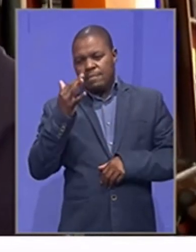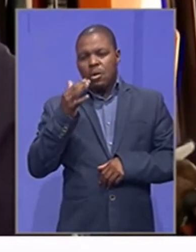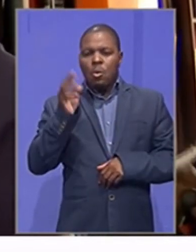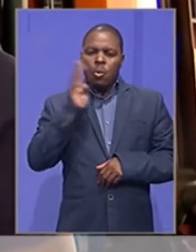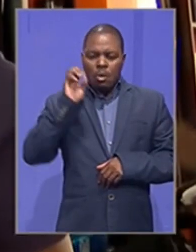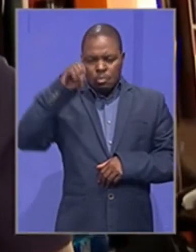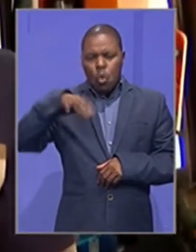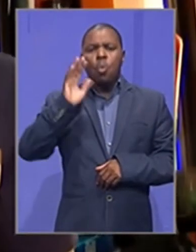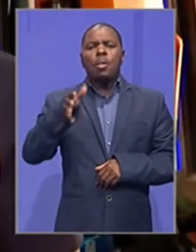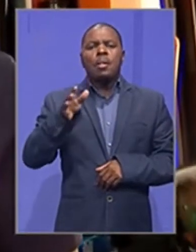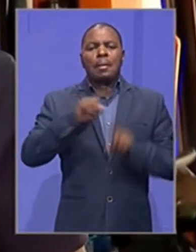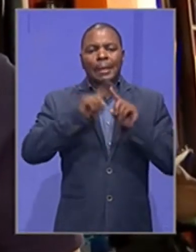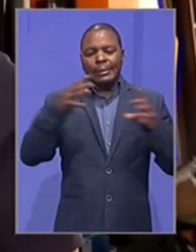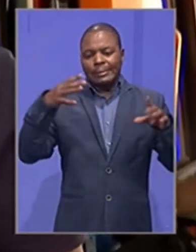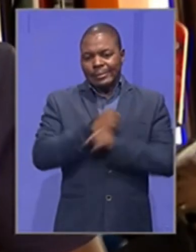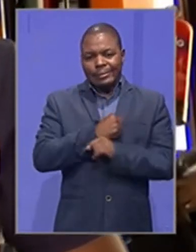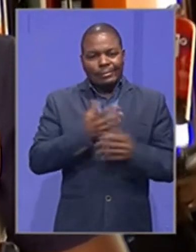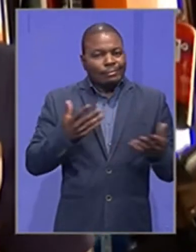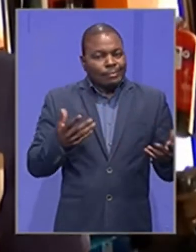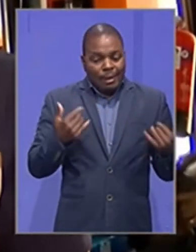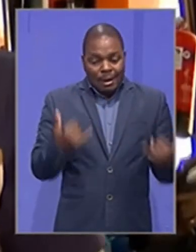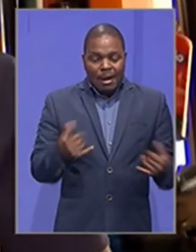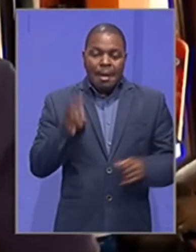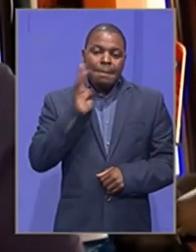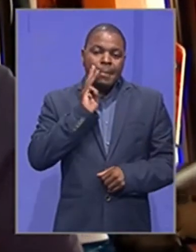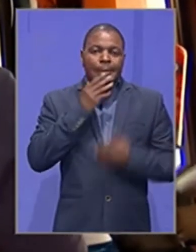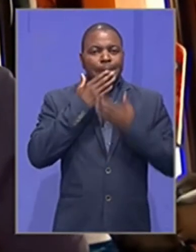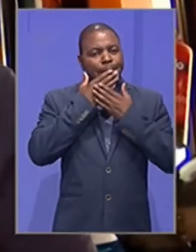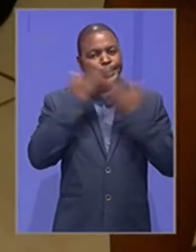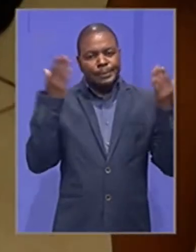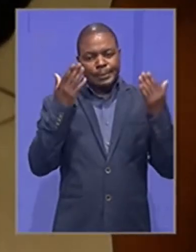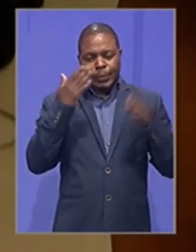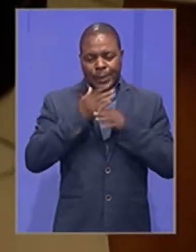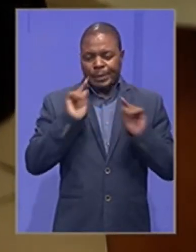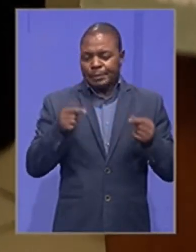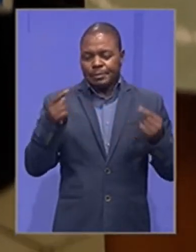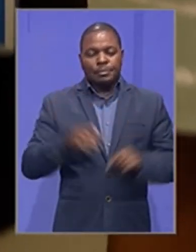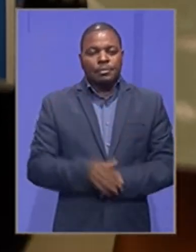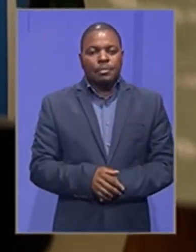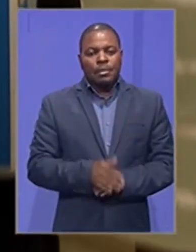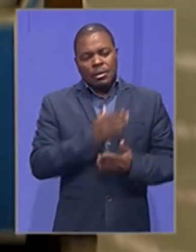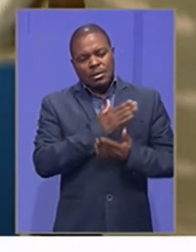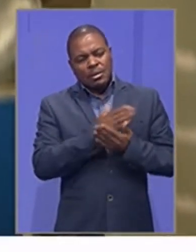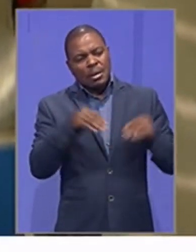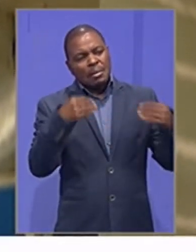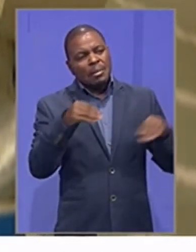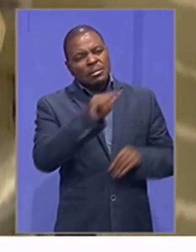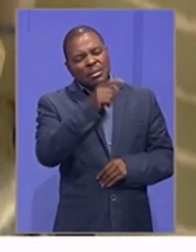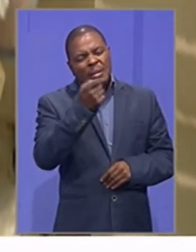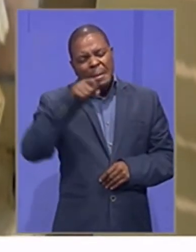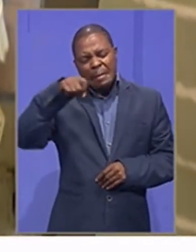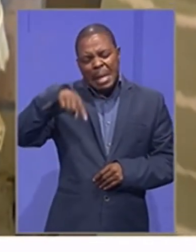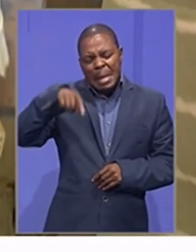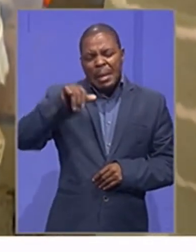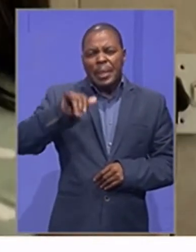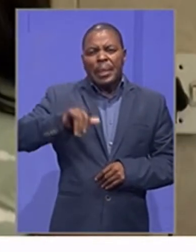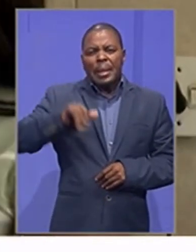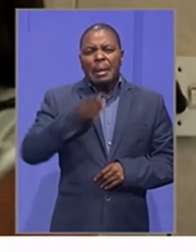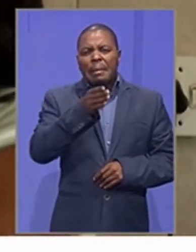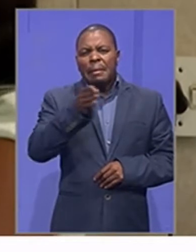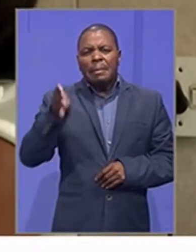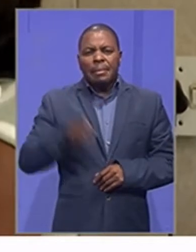fine. Unfortunately, we don't have any water now. We can't do anything. Dikgwebo dingwe di ne di na le marothodinyana fela. Now